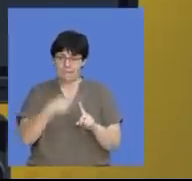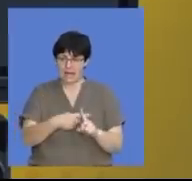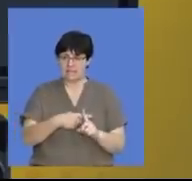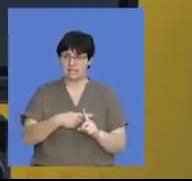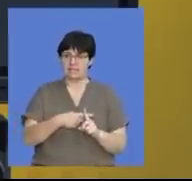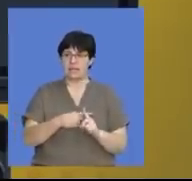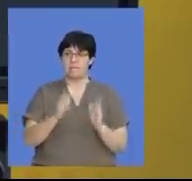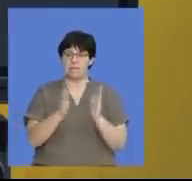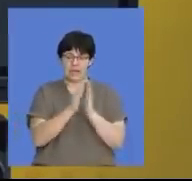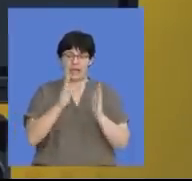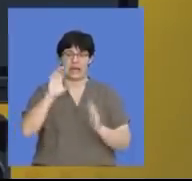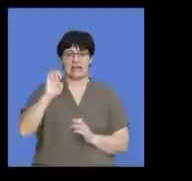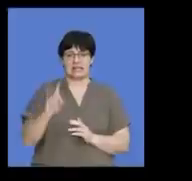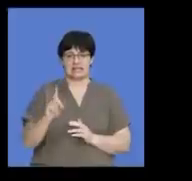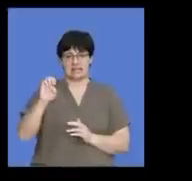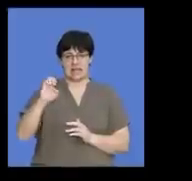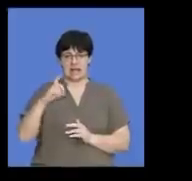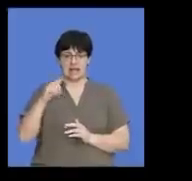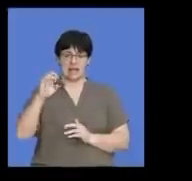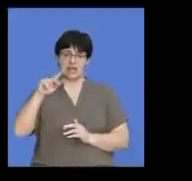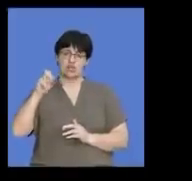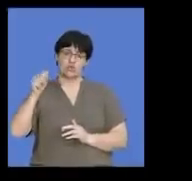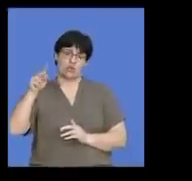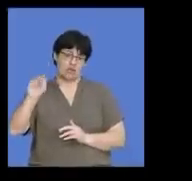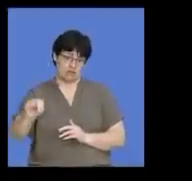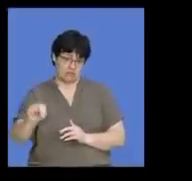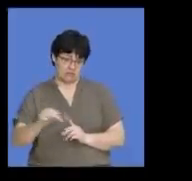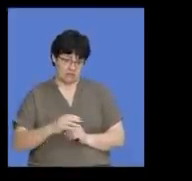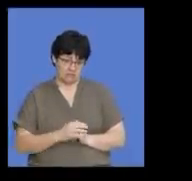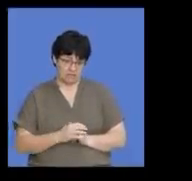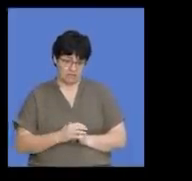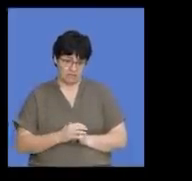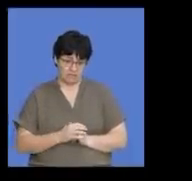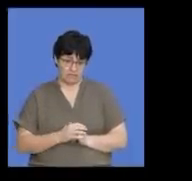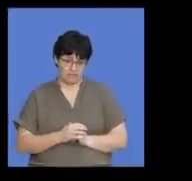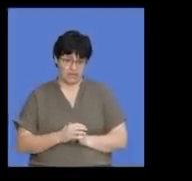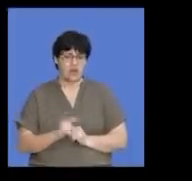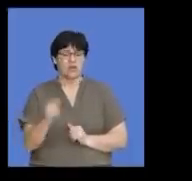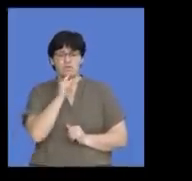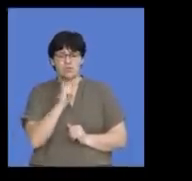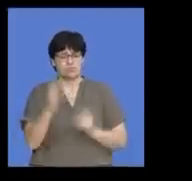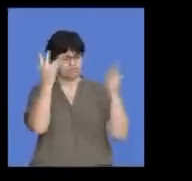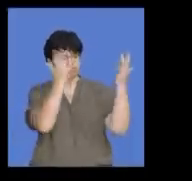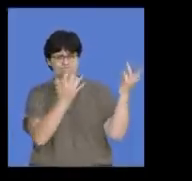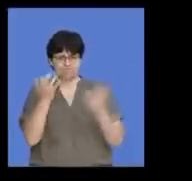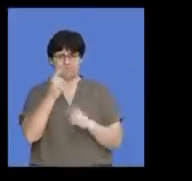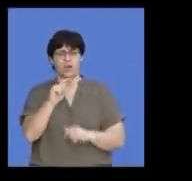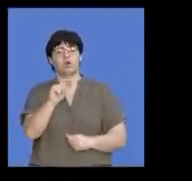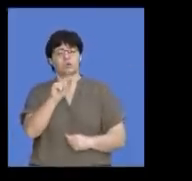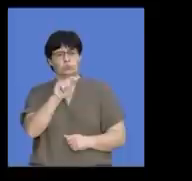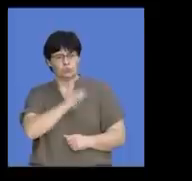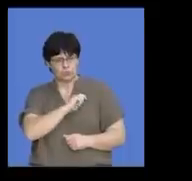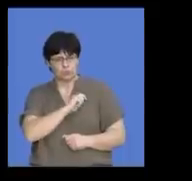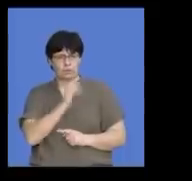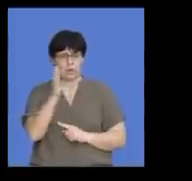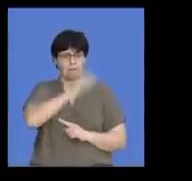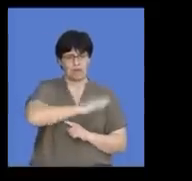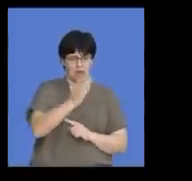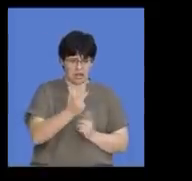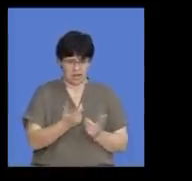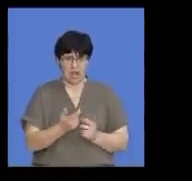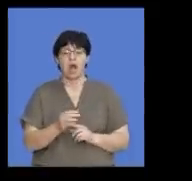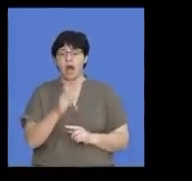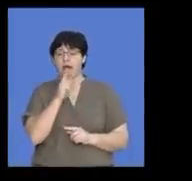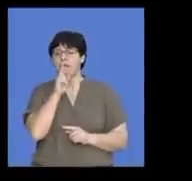magnetic declination. What you should note is the following. To calculate the true bearing of your formula,